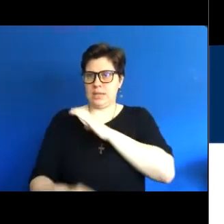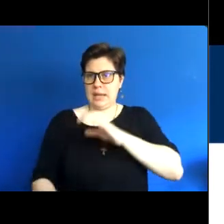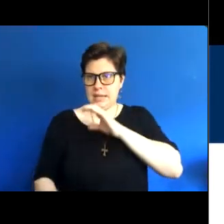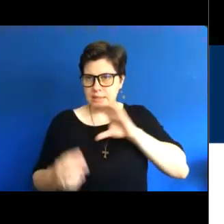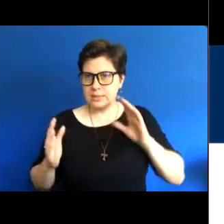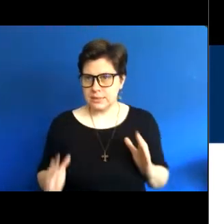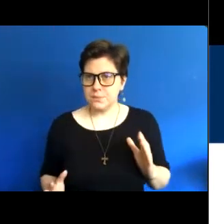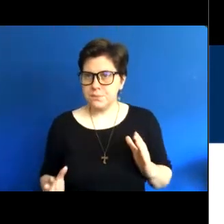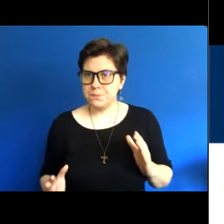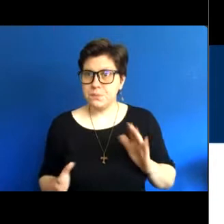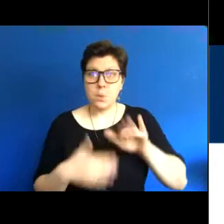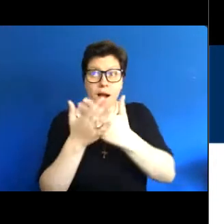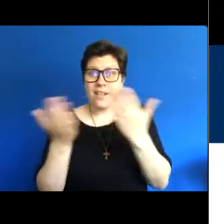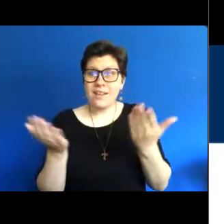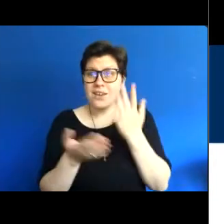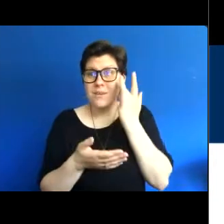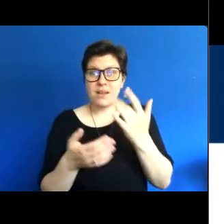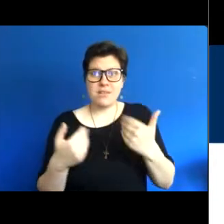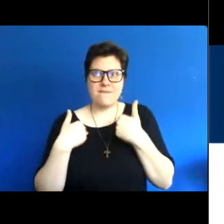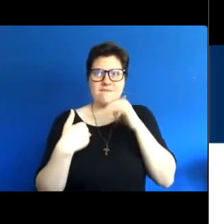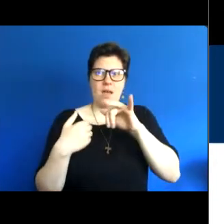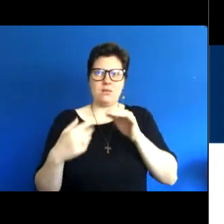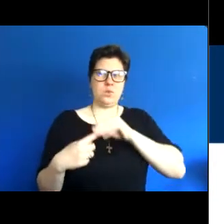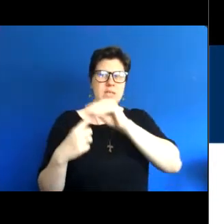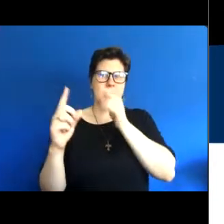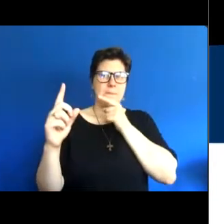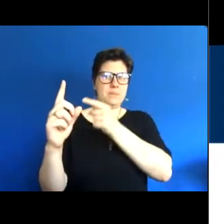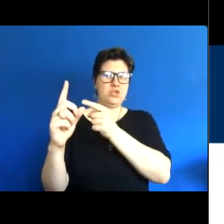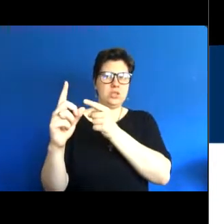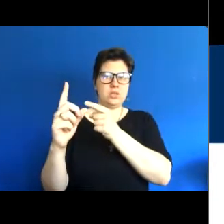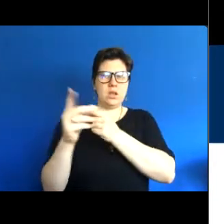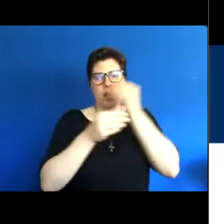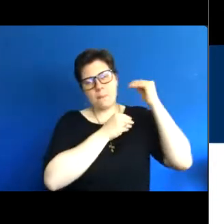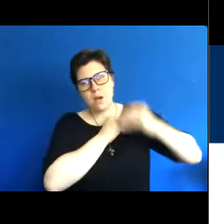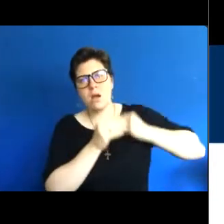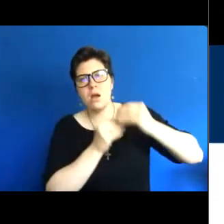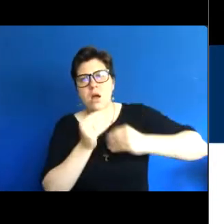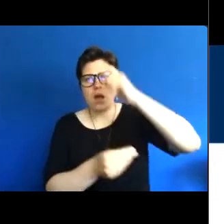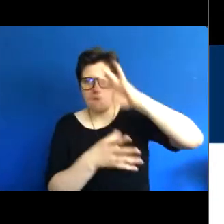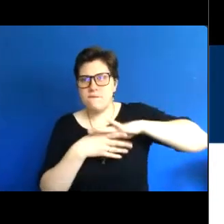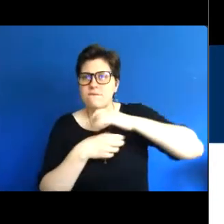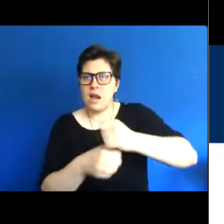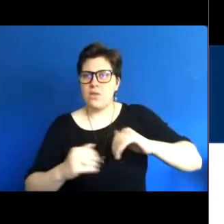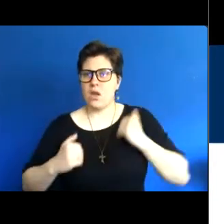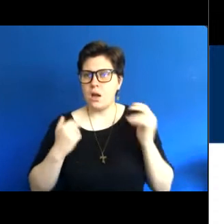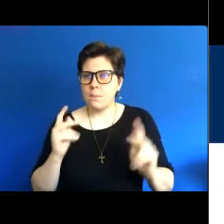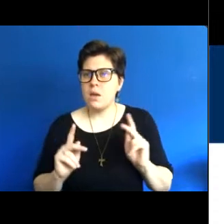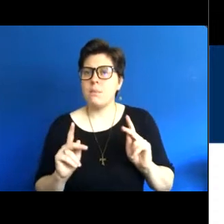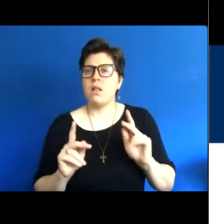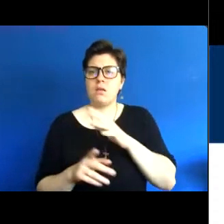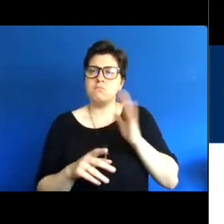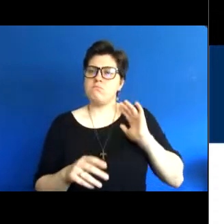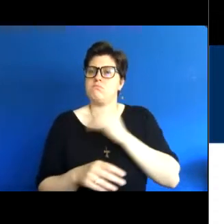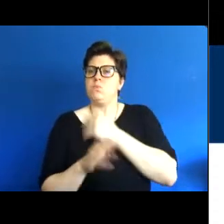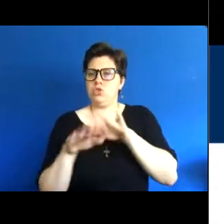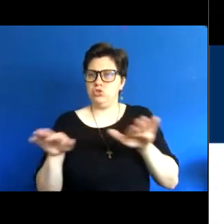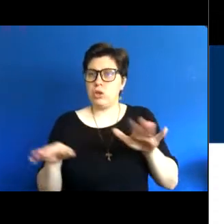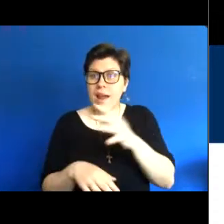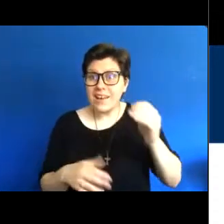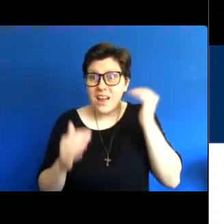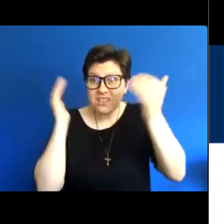all share the unique mission of transmitting the faith to our children and our young people and our adults. We're all here to